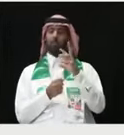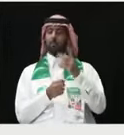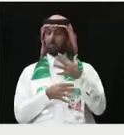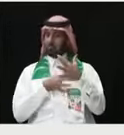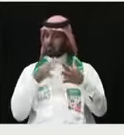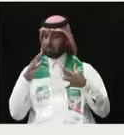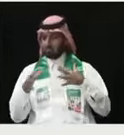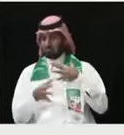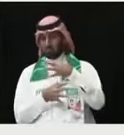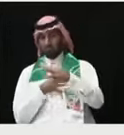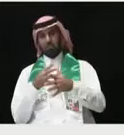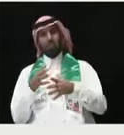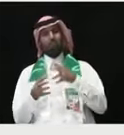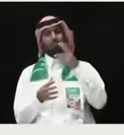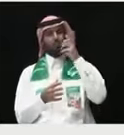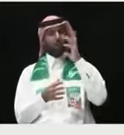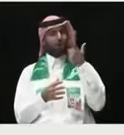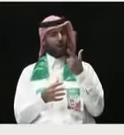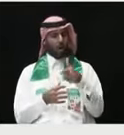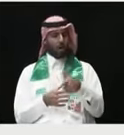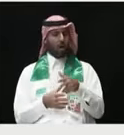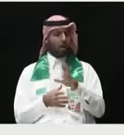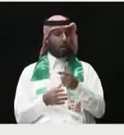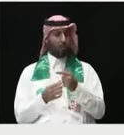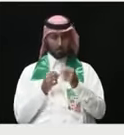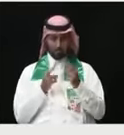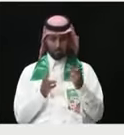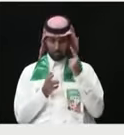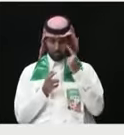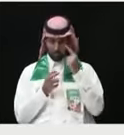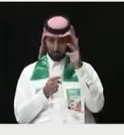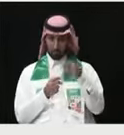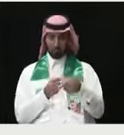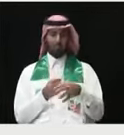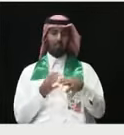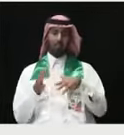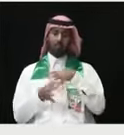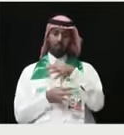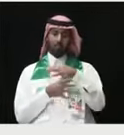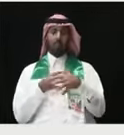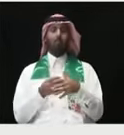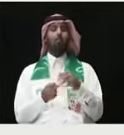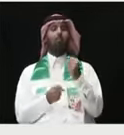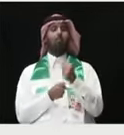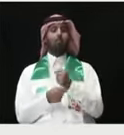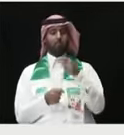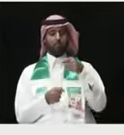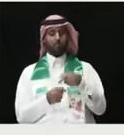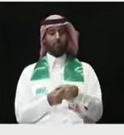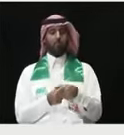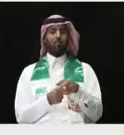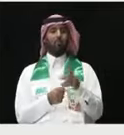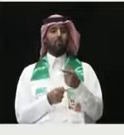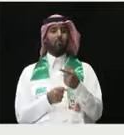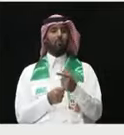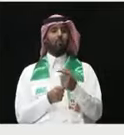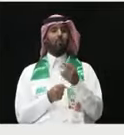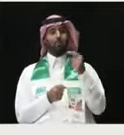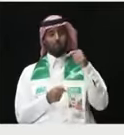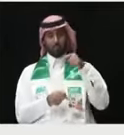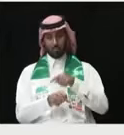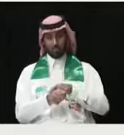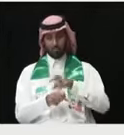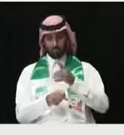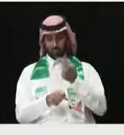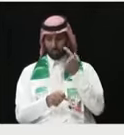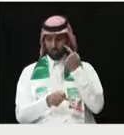have. The action is start, the present tense of the verb. And the time,